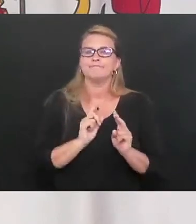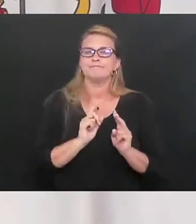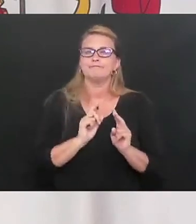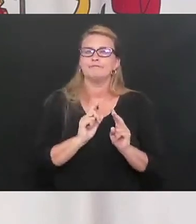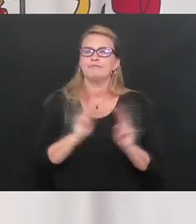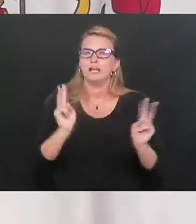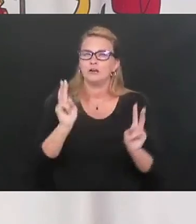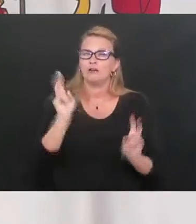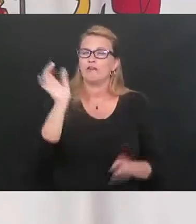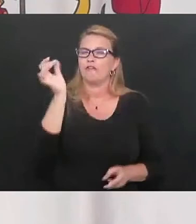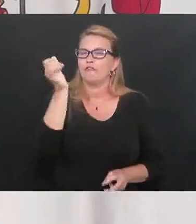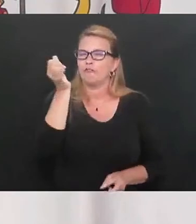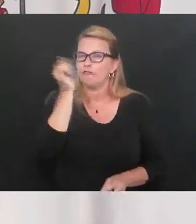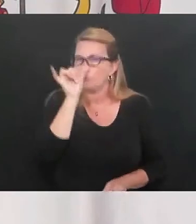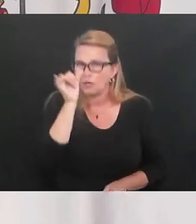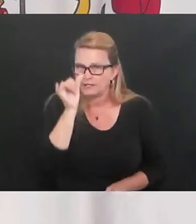foolish